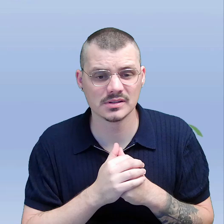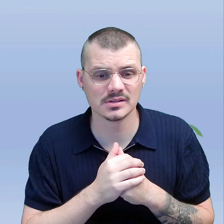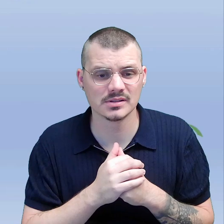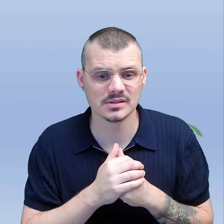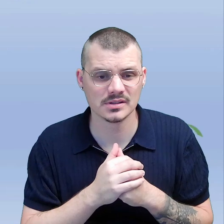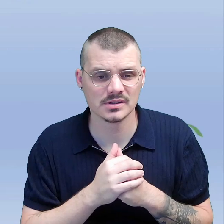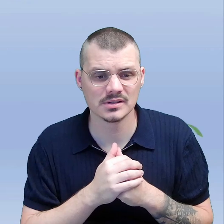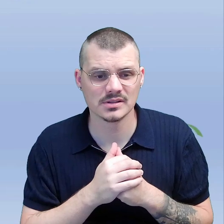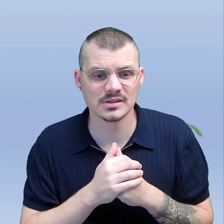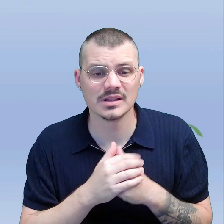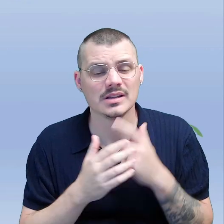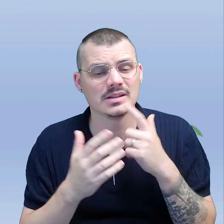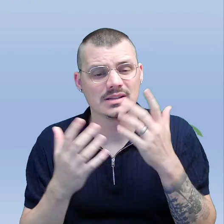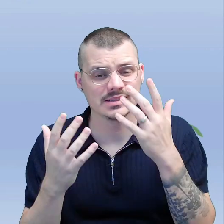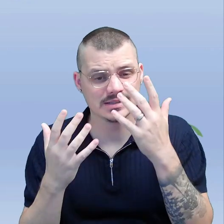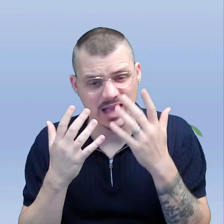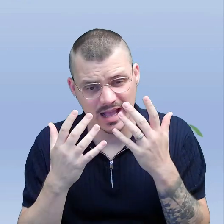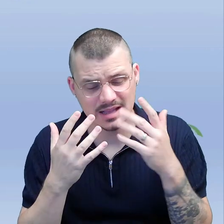up.